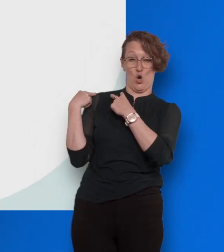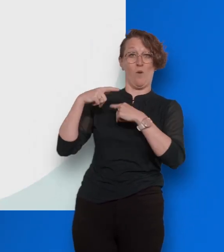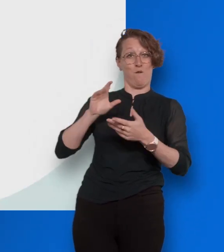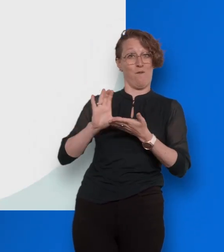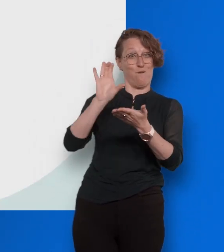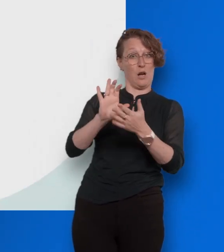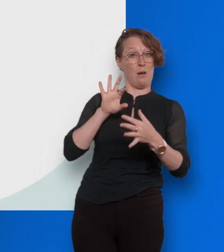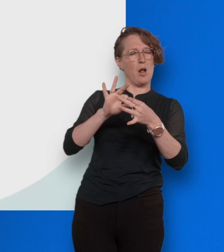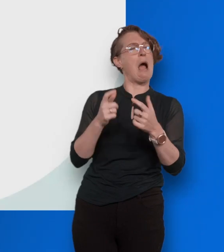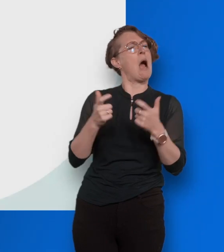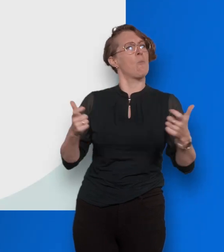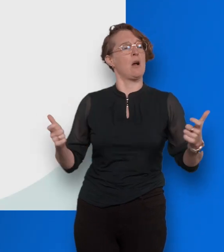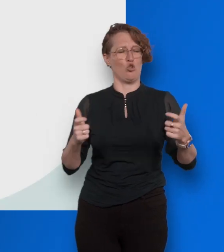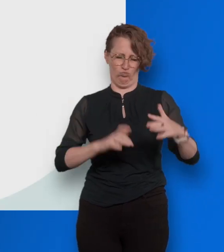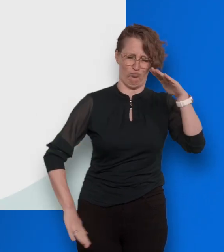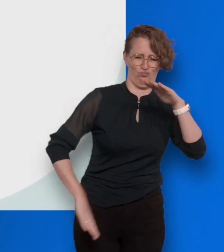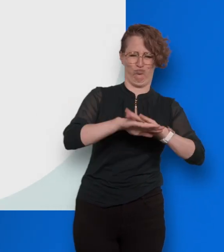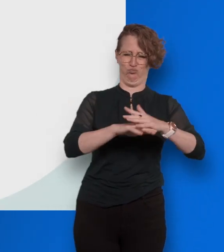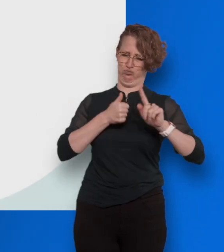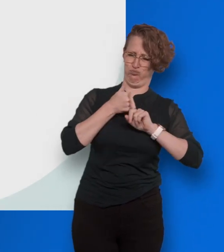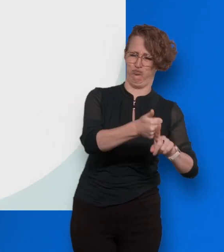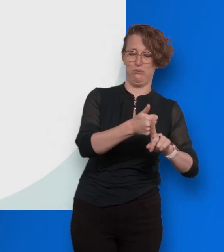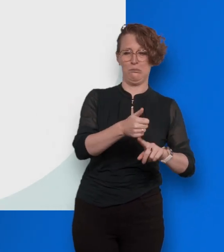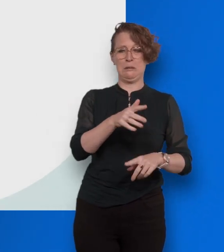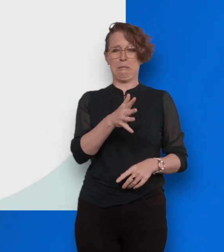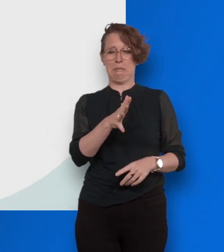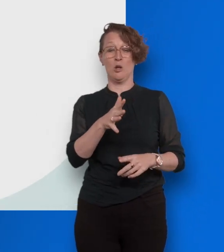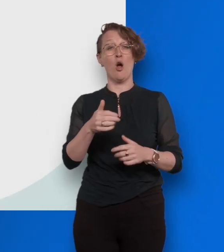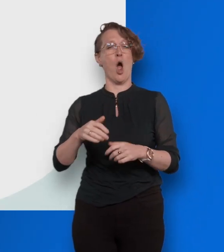applications? Totally, mostly, somewhat, not at all.